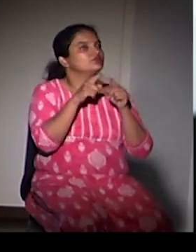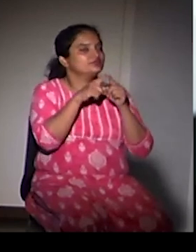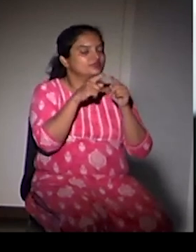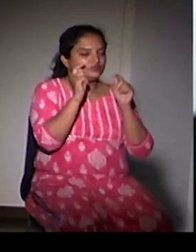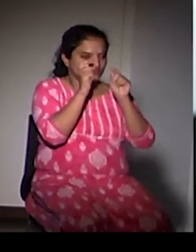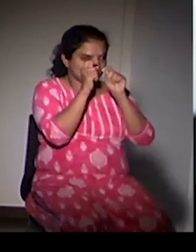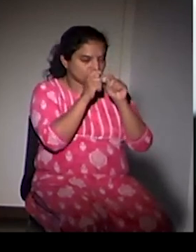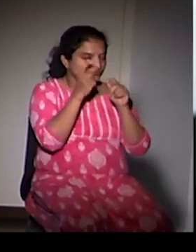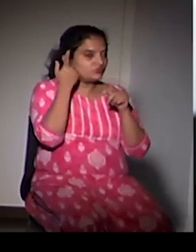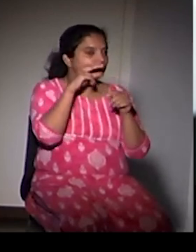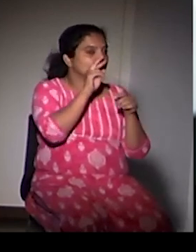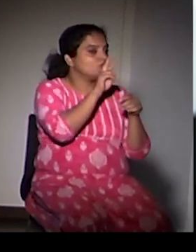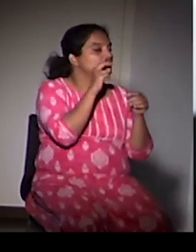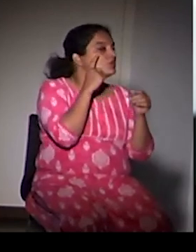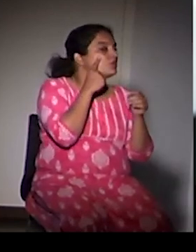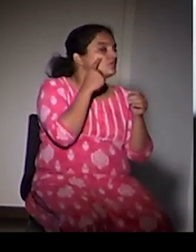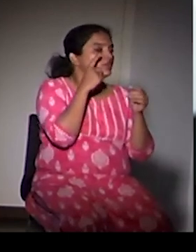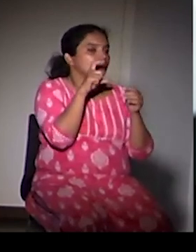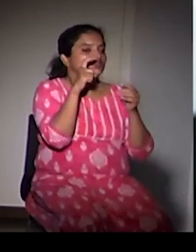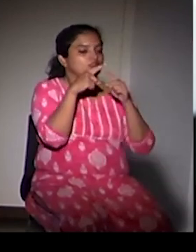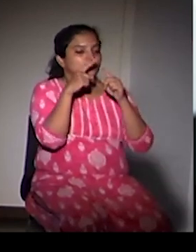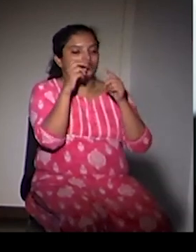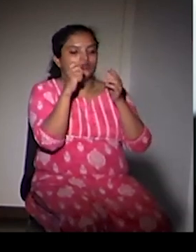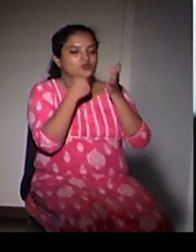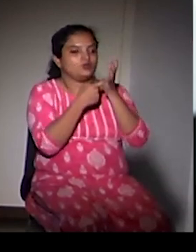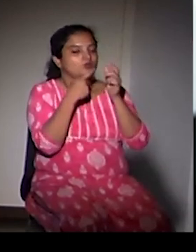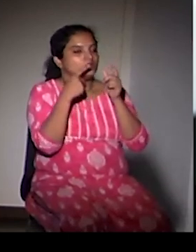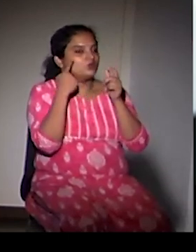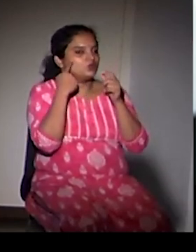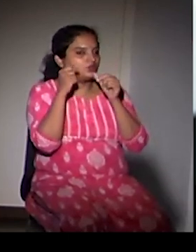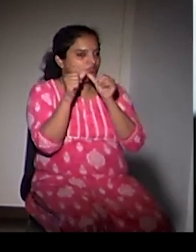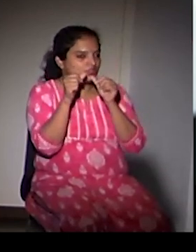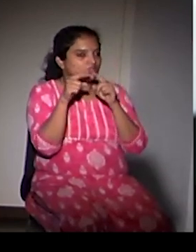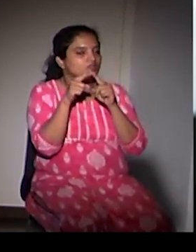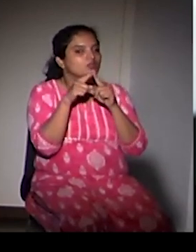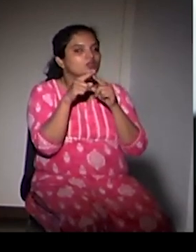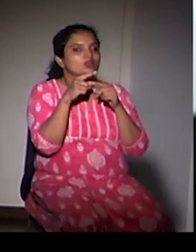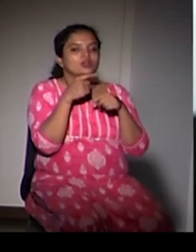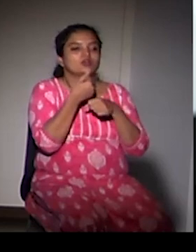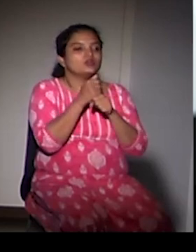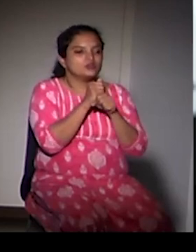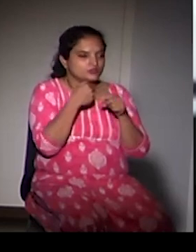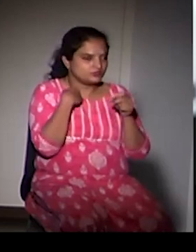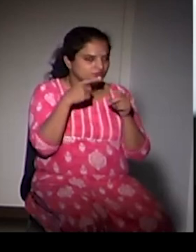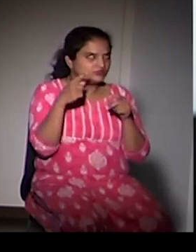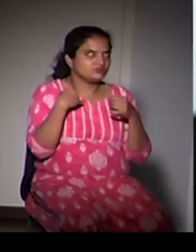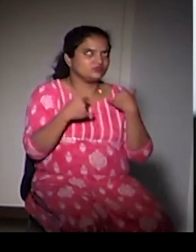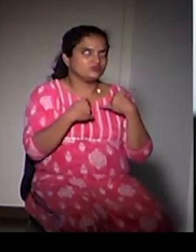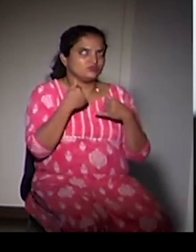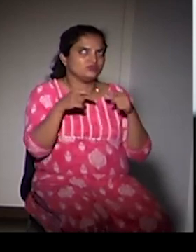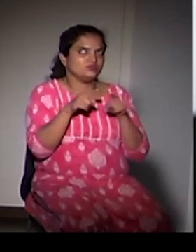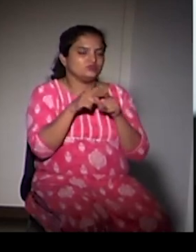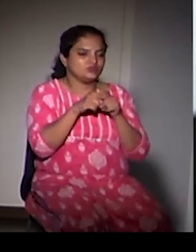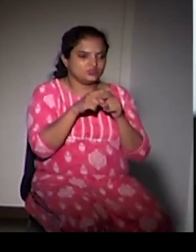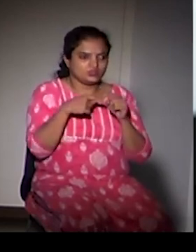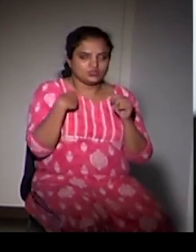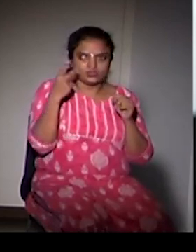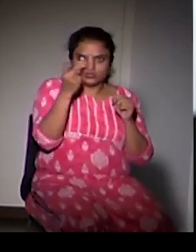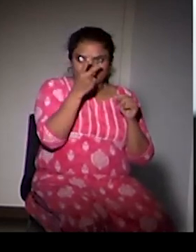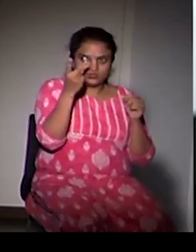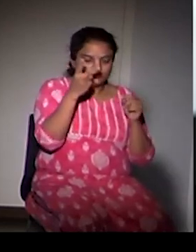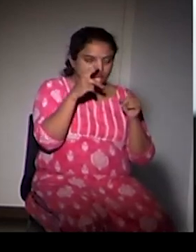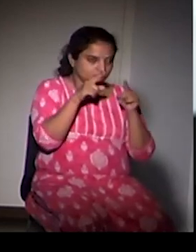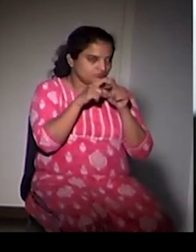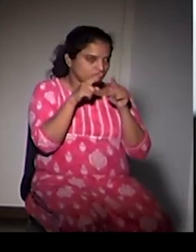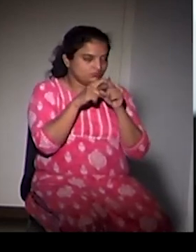the Victoria and Albert Museum come from. And I think an interesting thing here is that you've got two techniques side